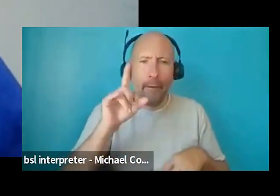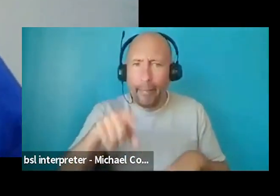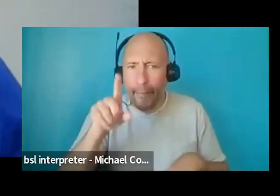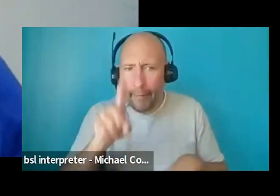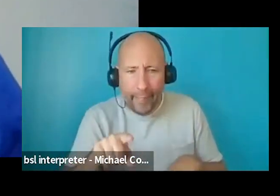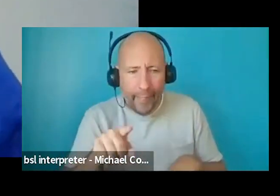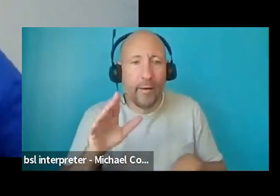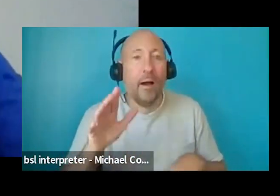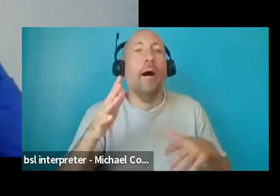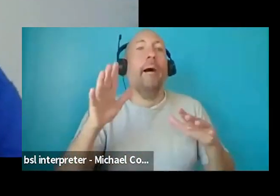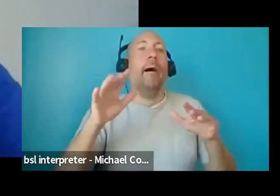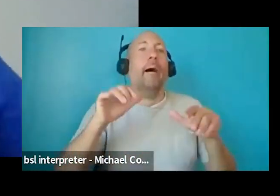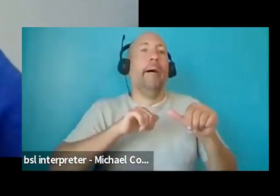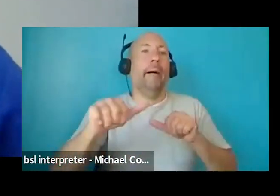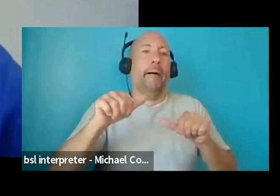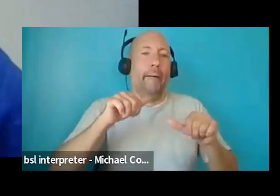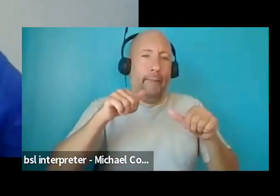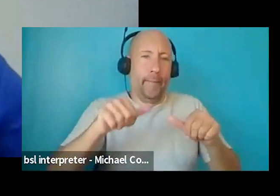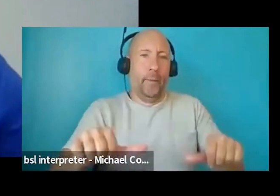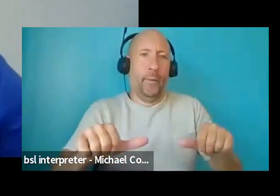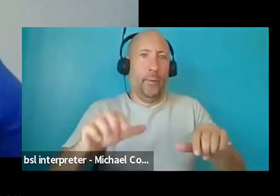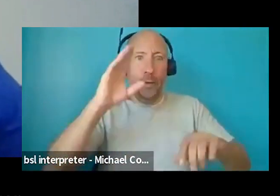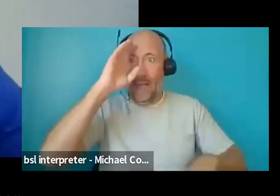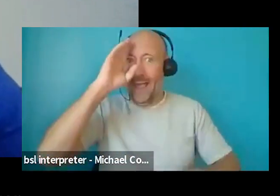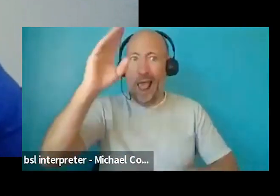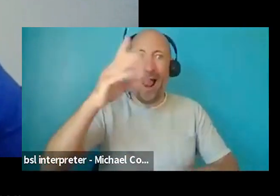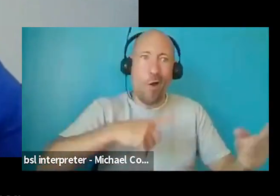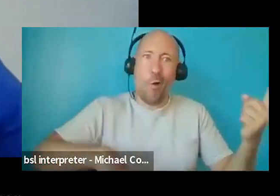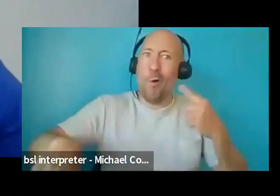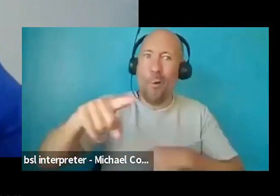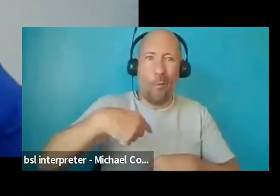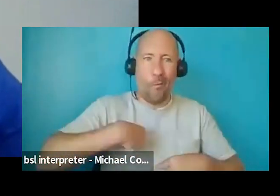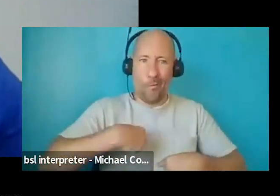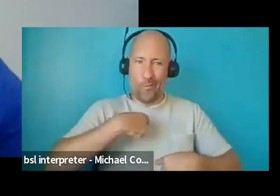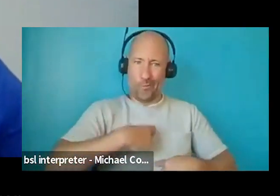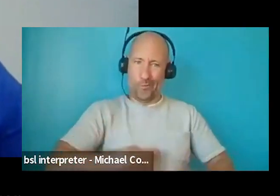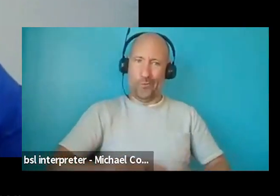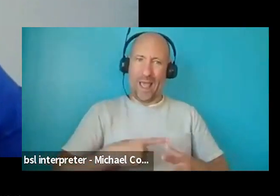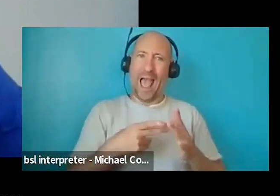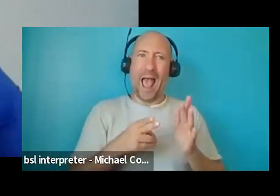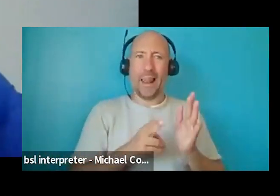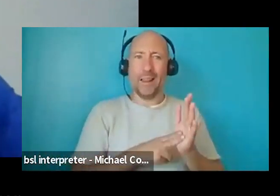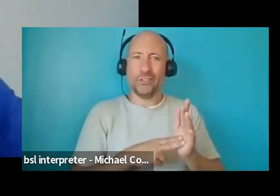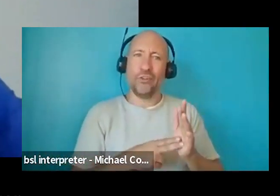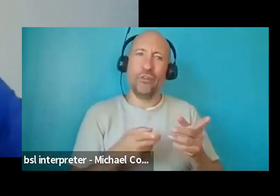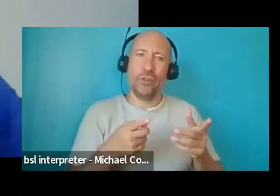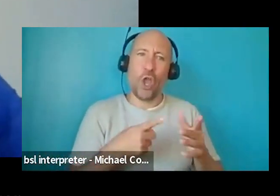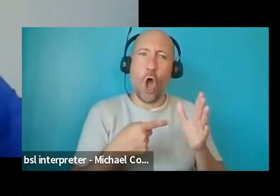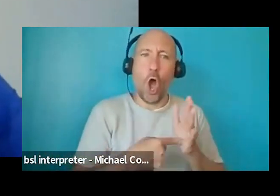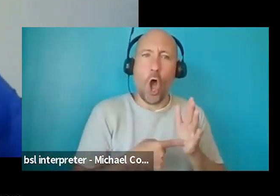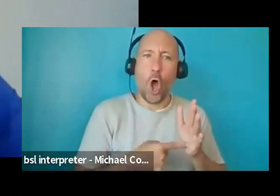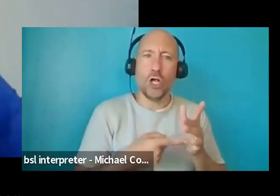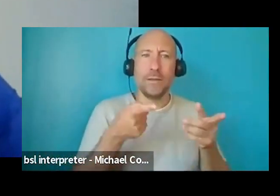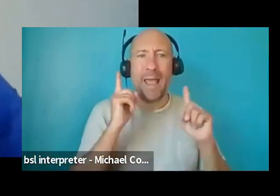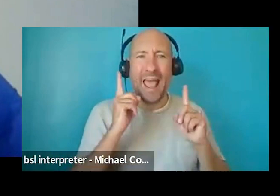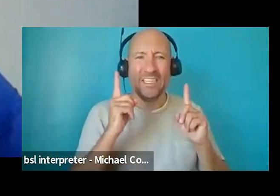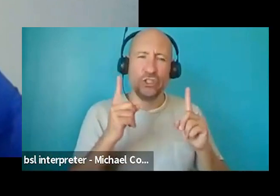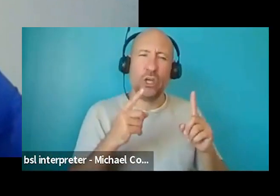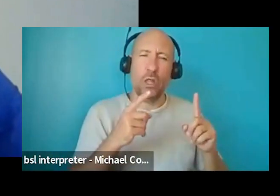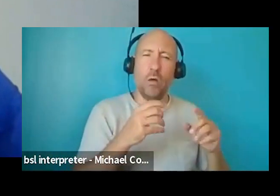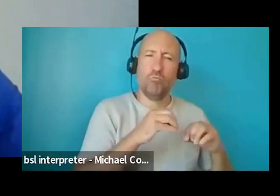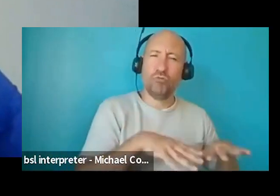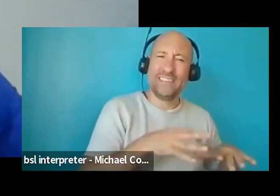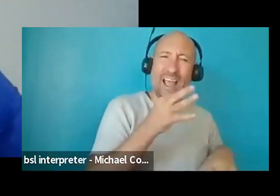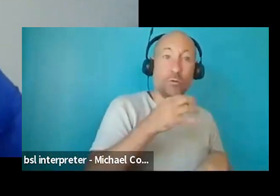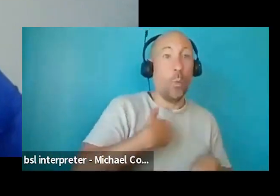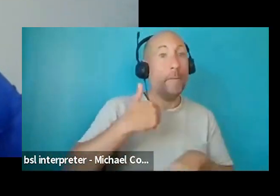there. So I was saying hello to everybody. I'm Alison Driver, the arts manager for the British Council, based in Rome, but with